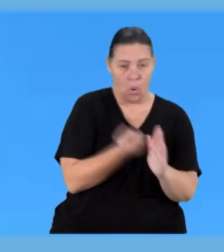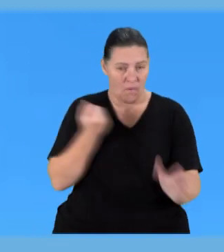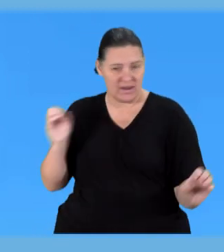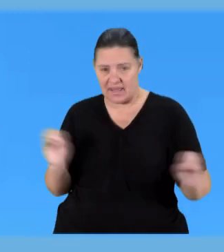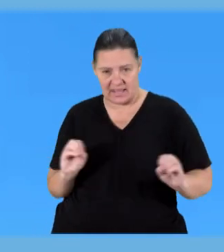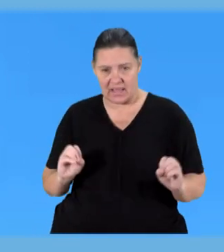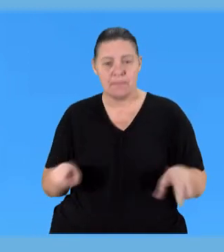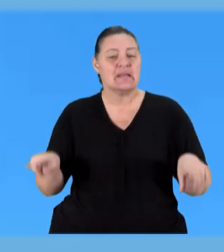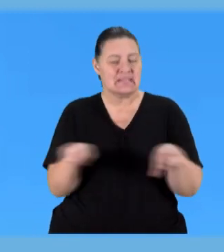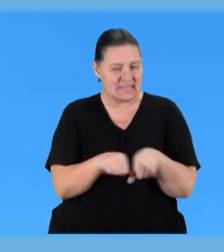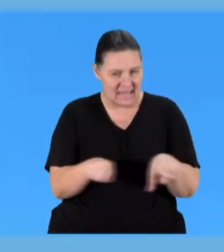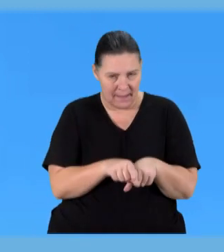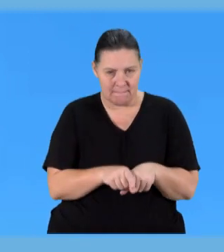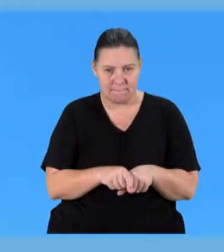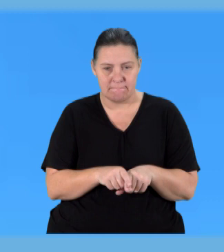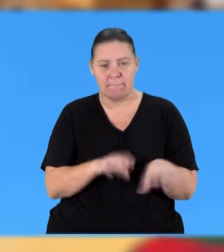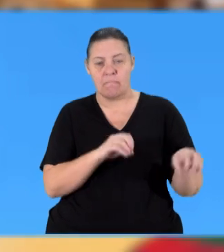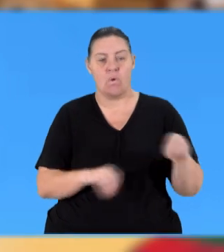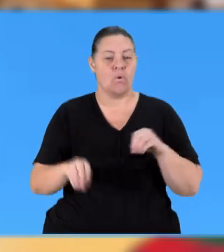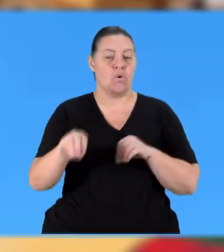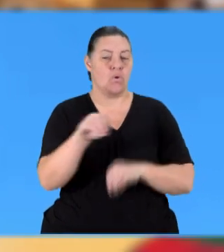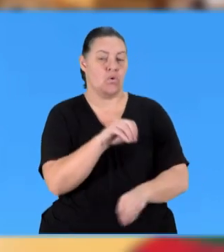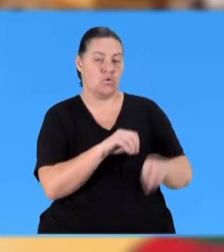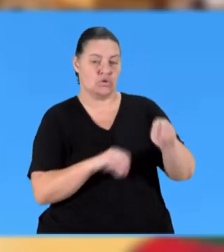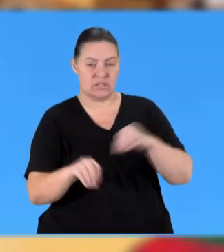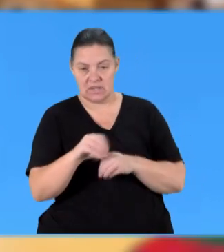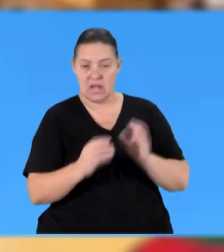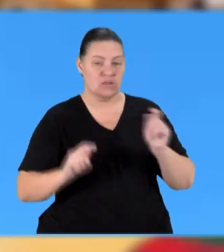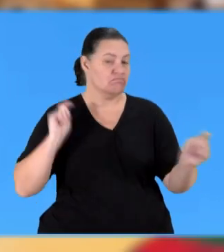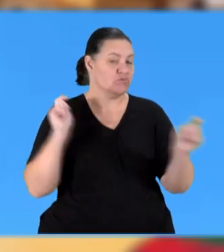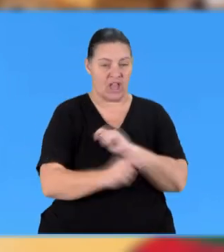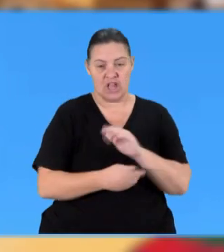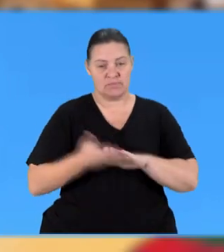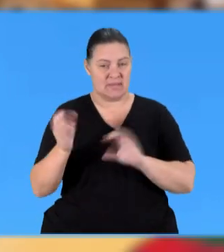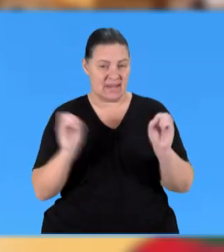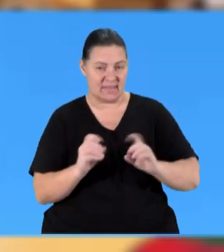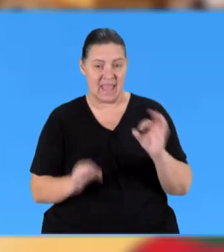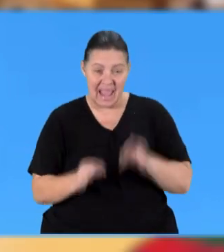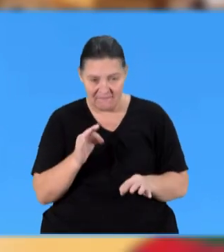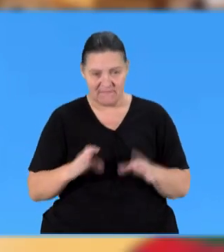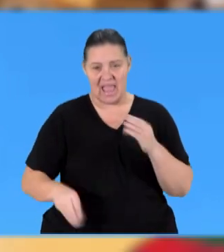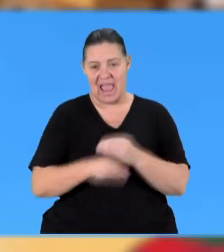the particles will always be in the same constant motion. So their speed will not change.